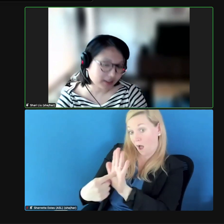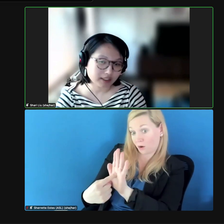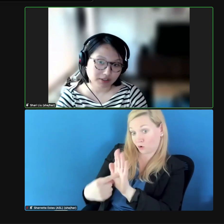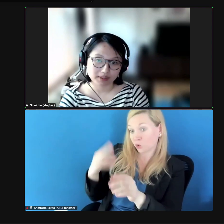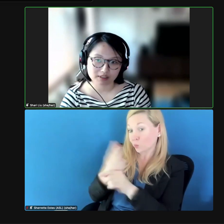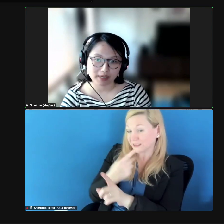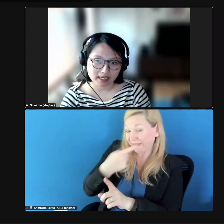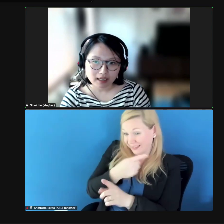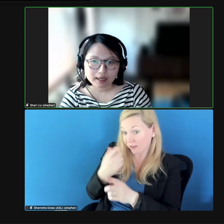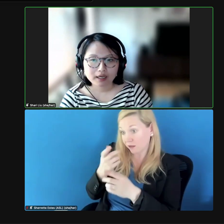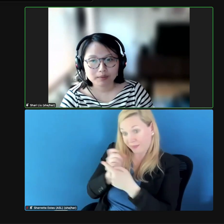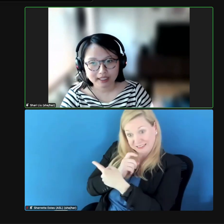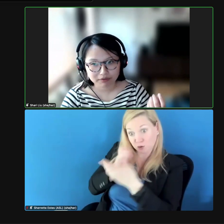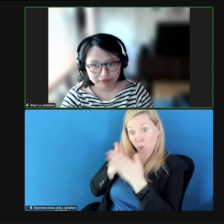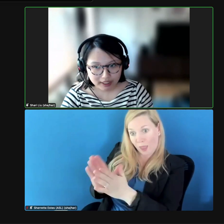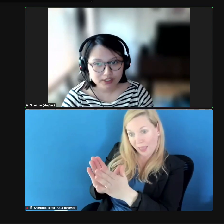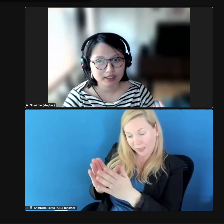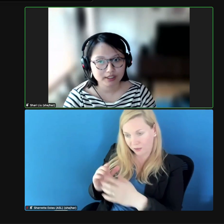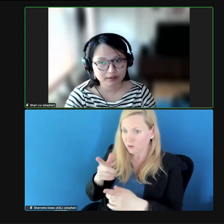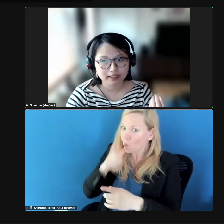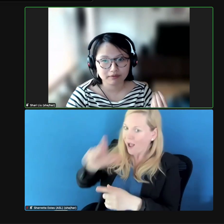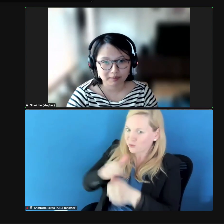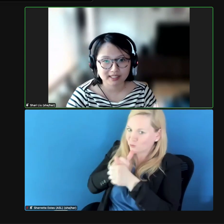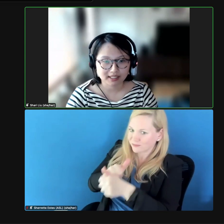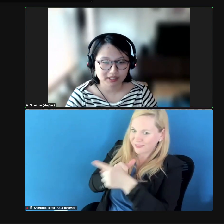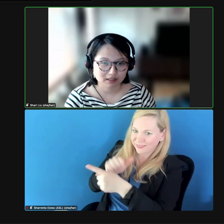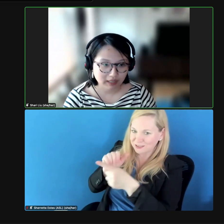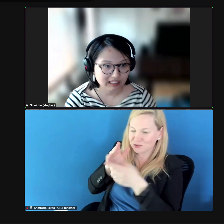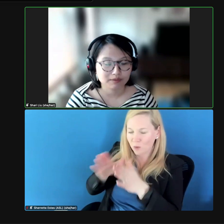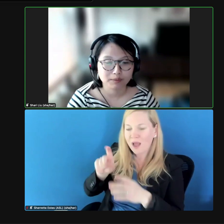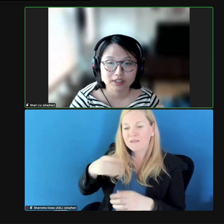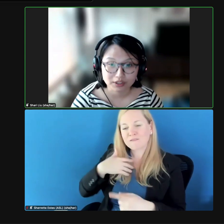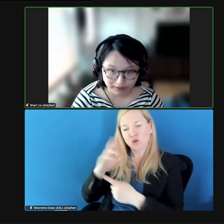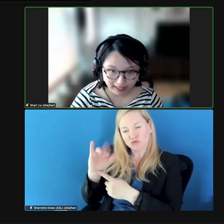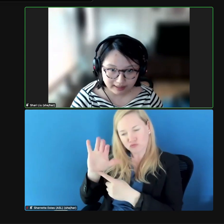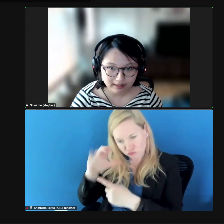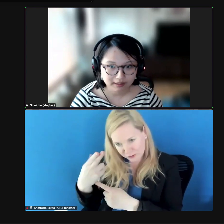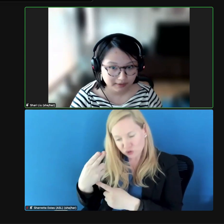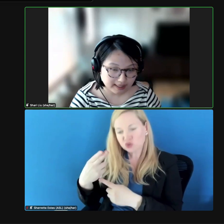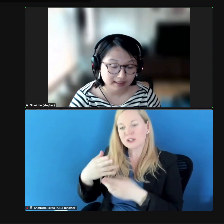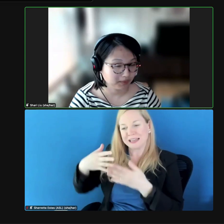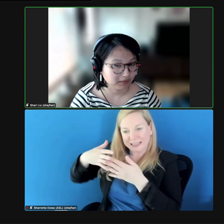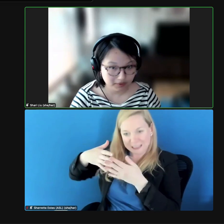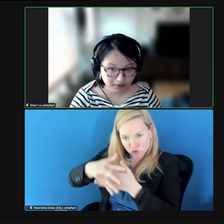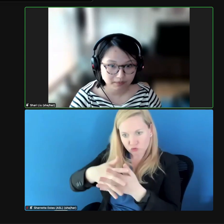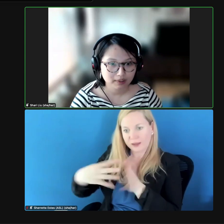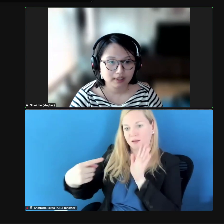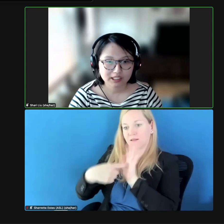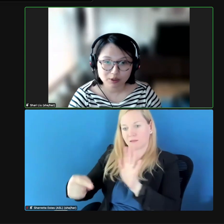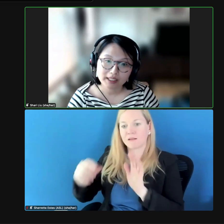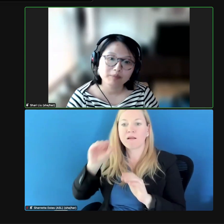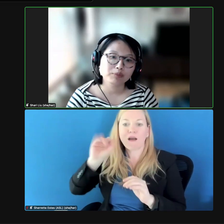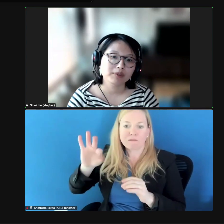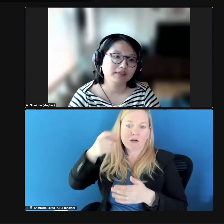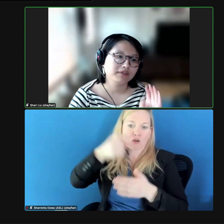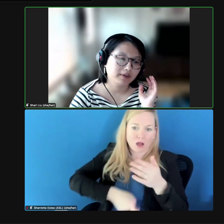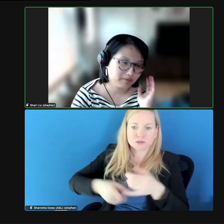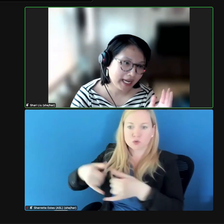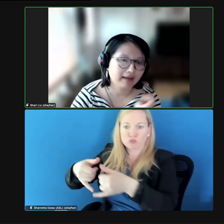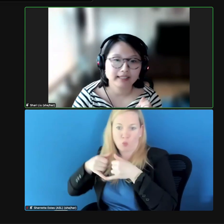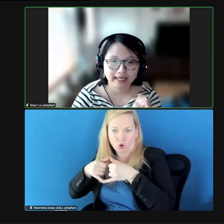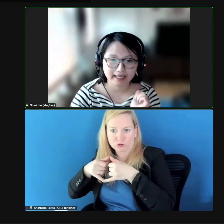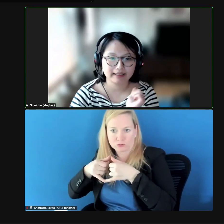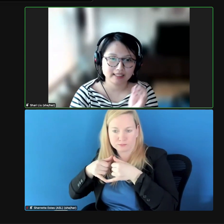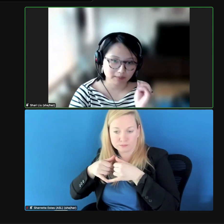but if you're going to do it this way, we need rich integrated representations of cost reward to do that. Heuristics won't do. So in brief,